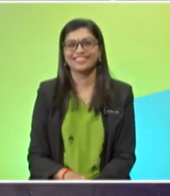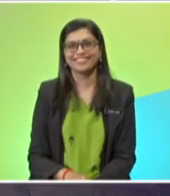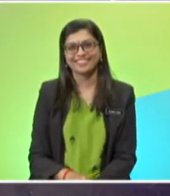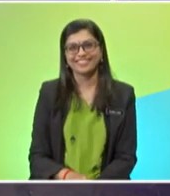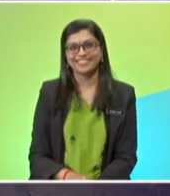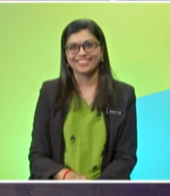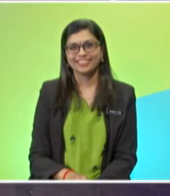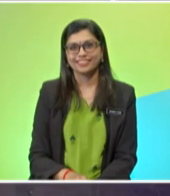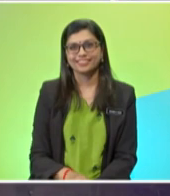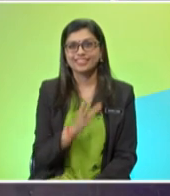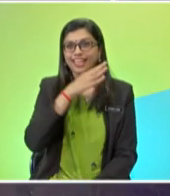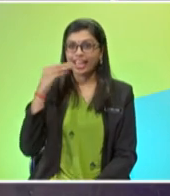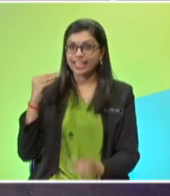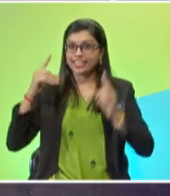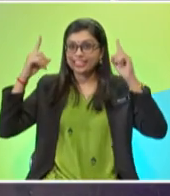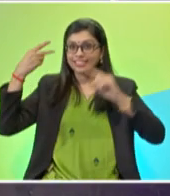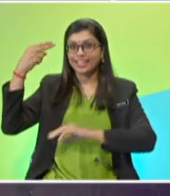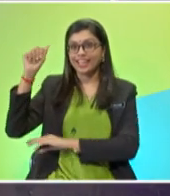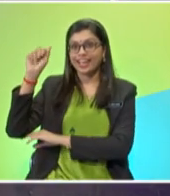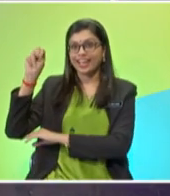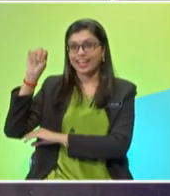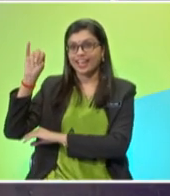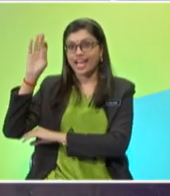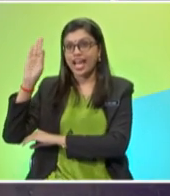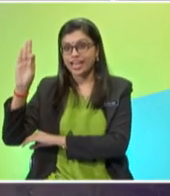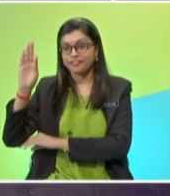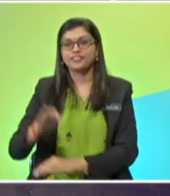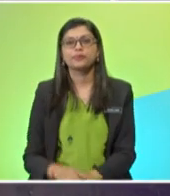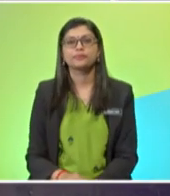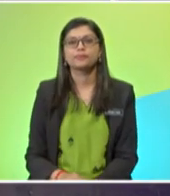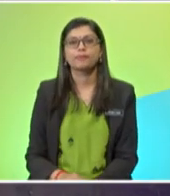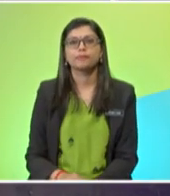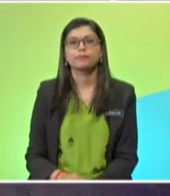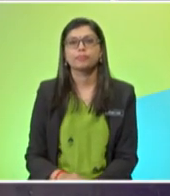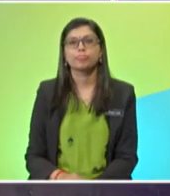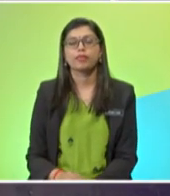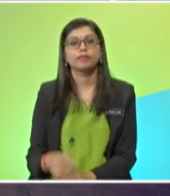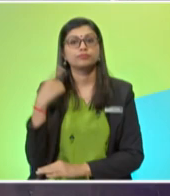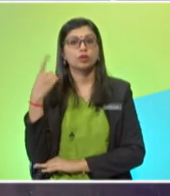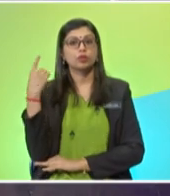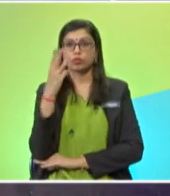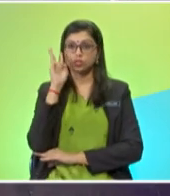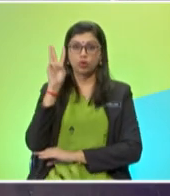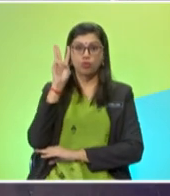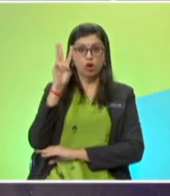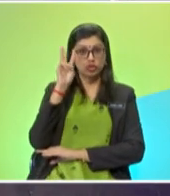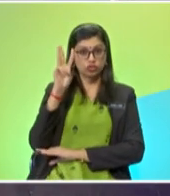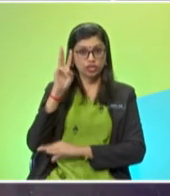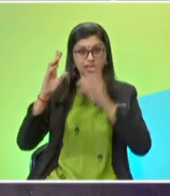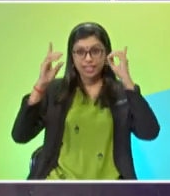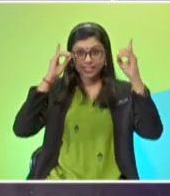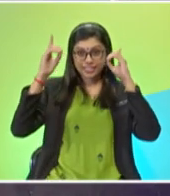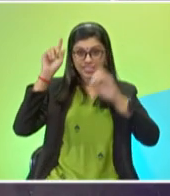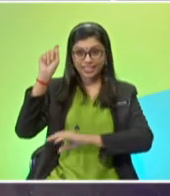of course, my name is Hanif Sean. I'm signing up for today. So please stay tuned on DidikTV KPM. But while we have this end